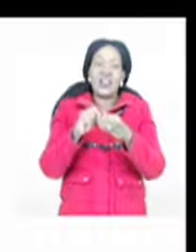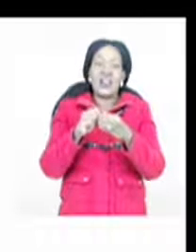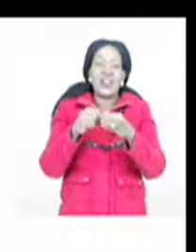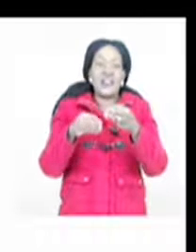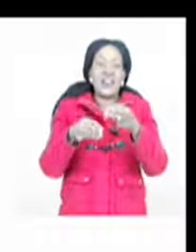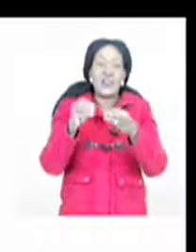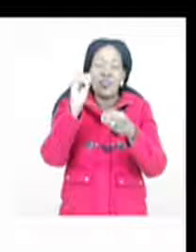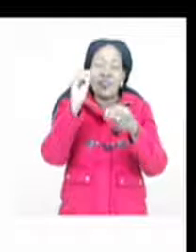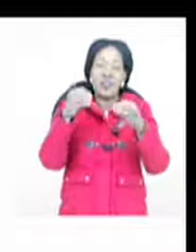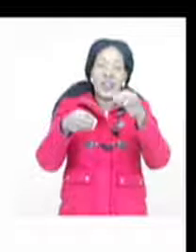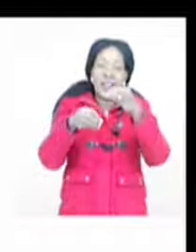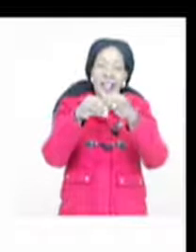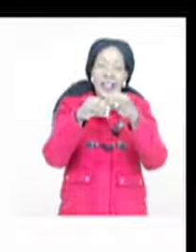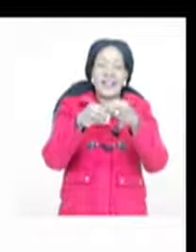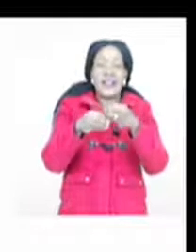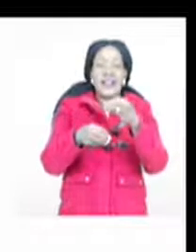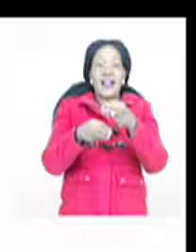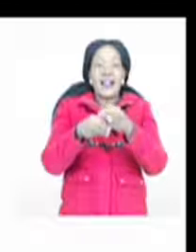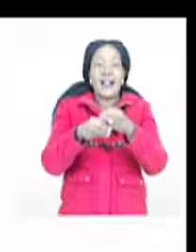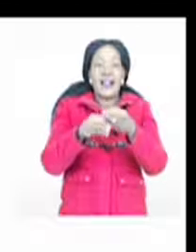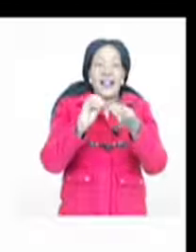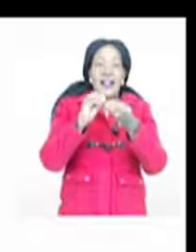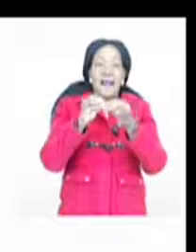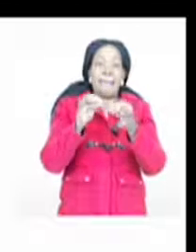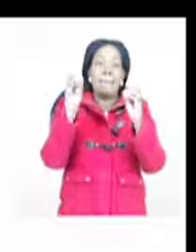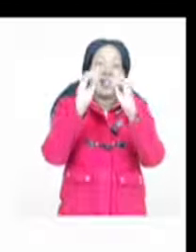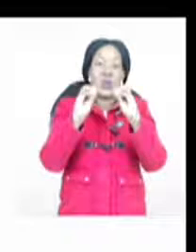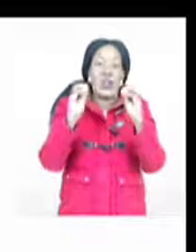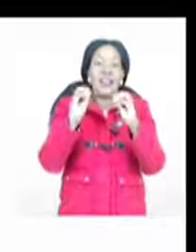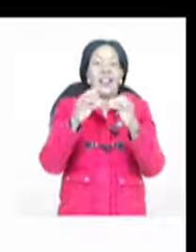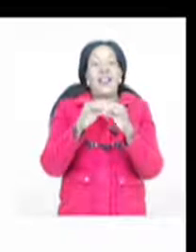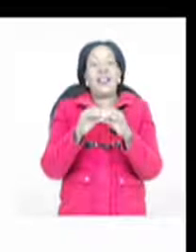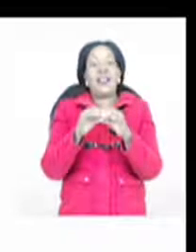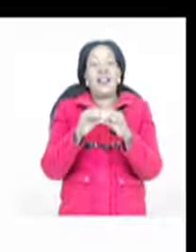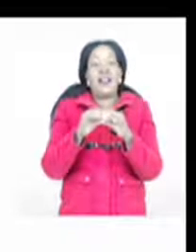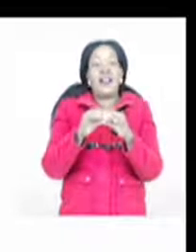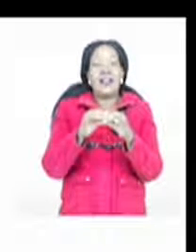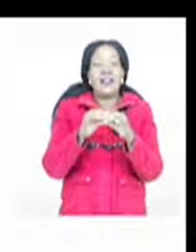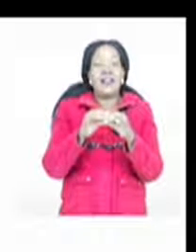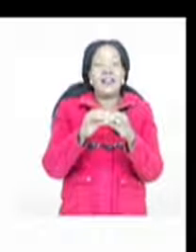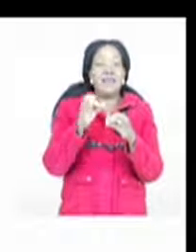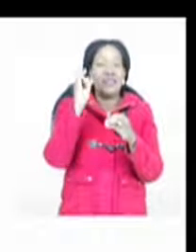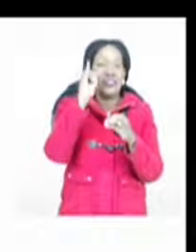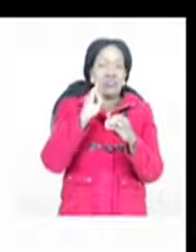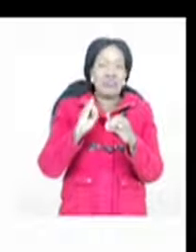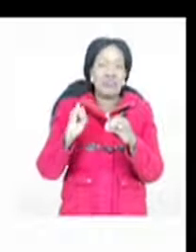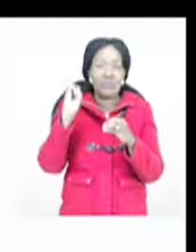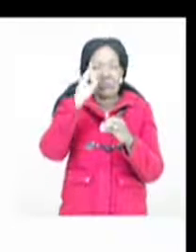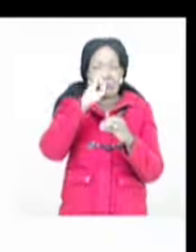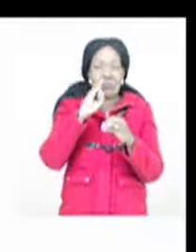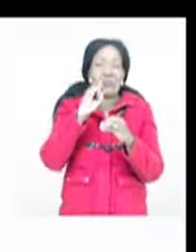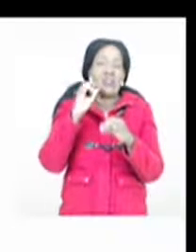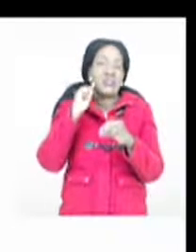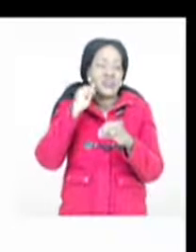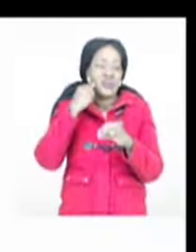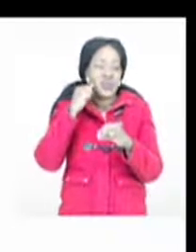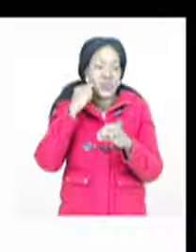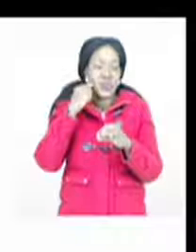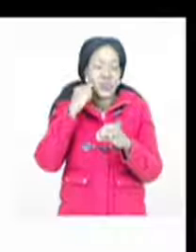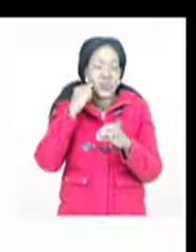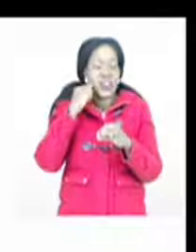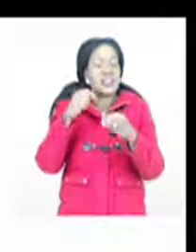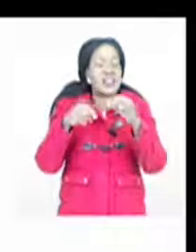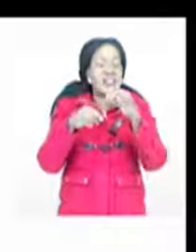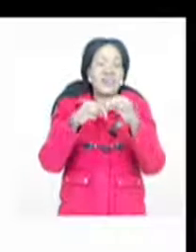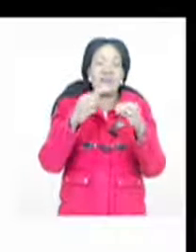in exactly the number underneath the sweeties. Draw some sweets in the block and draw some lollies